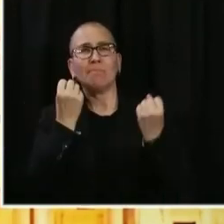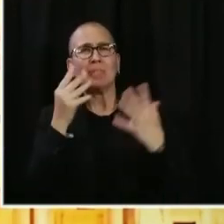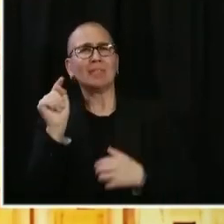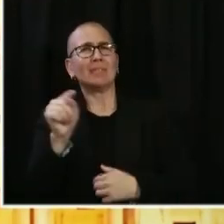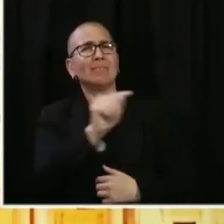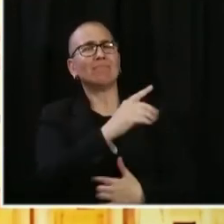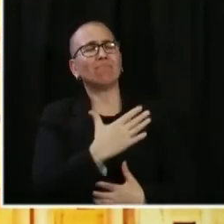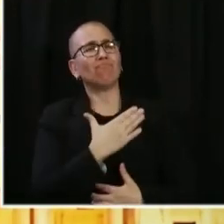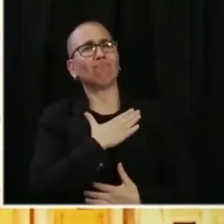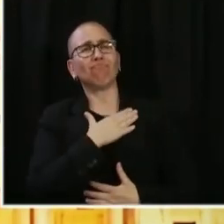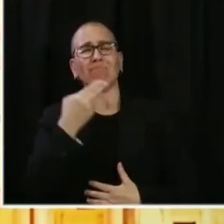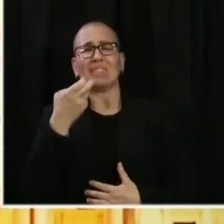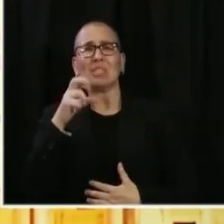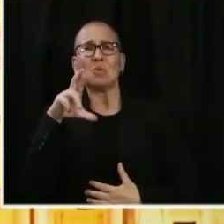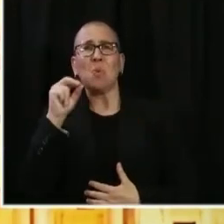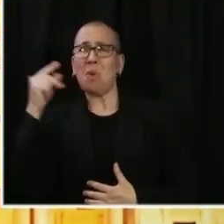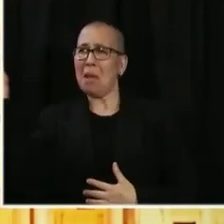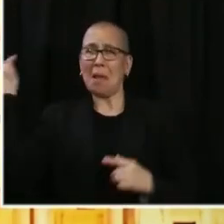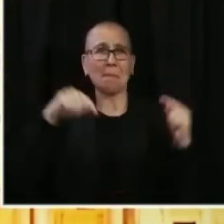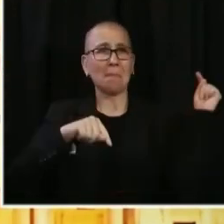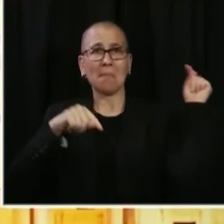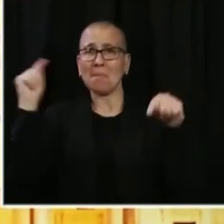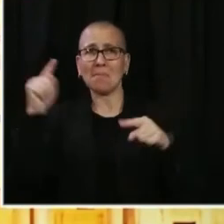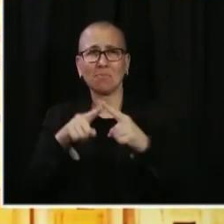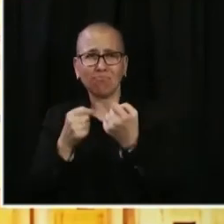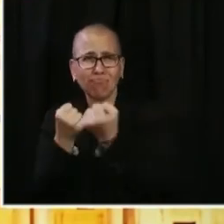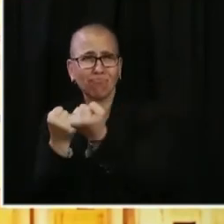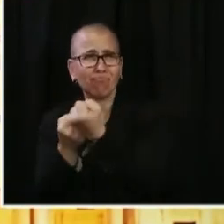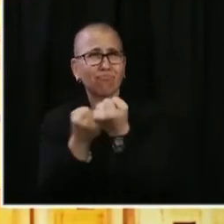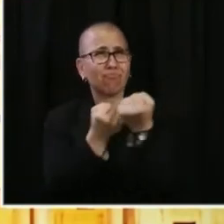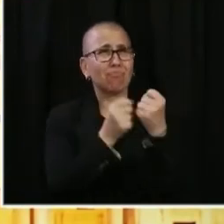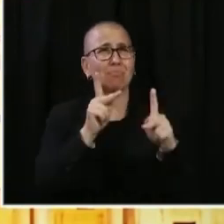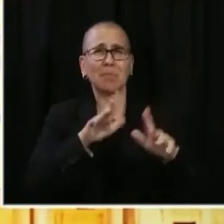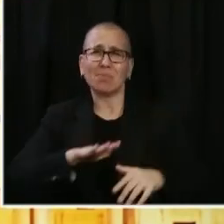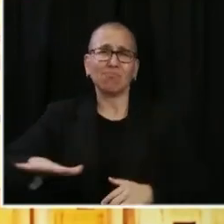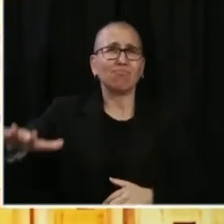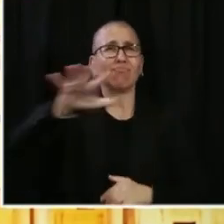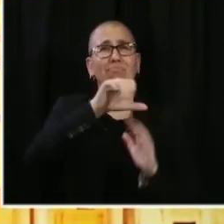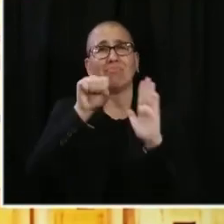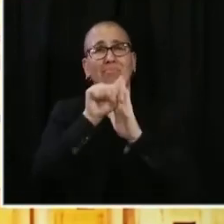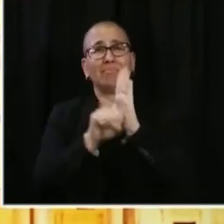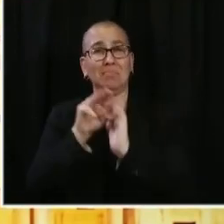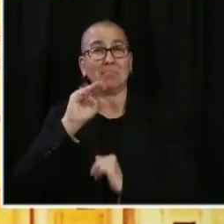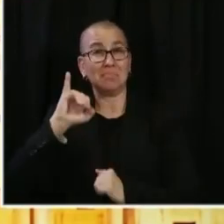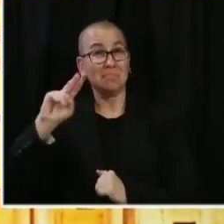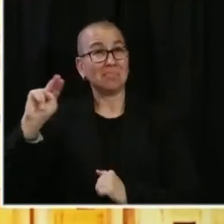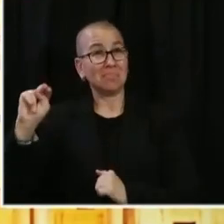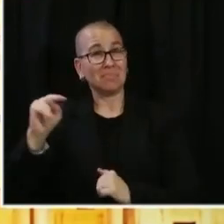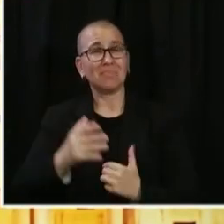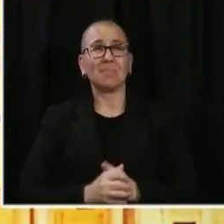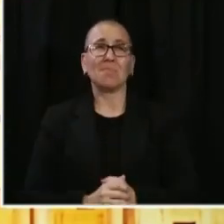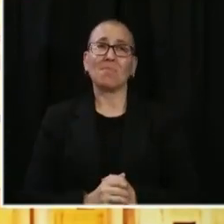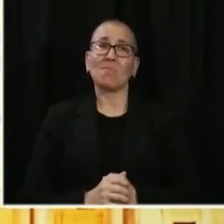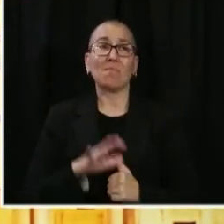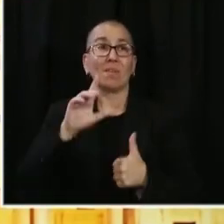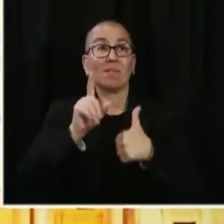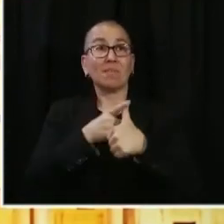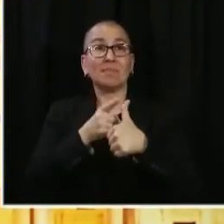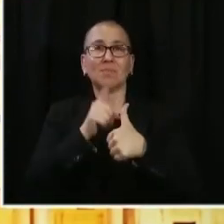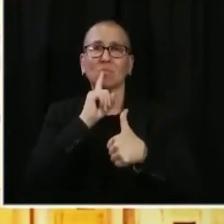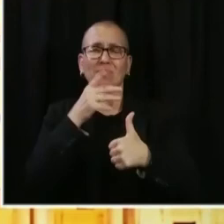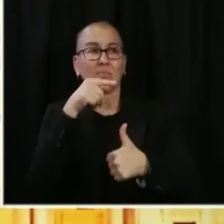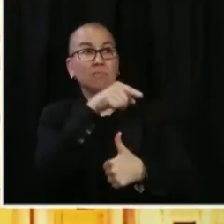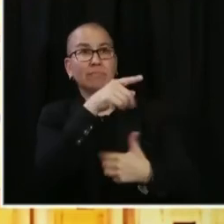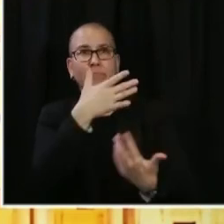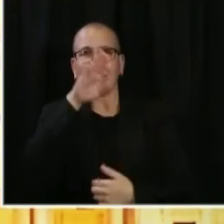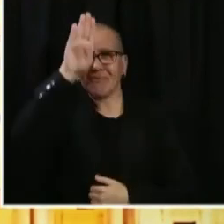crisis. On behalf of all Minnesotans, thank you to the healthcare workers and first responders who continue to put their lives on the line every